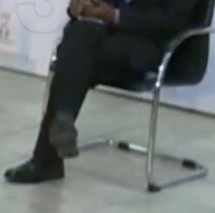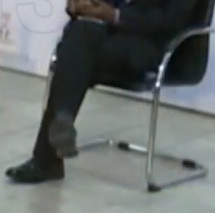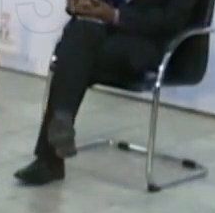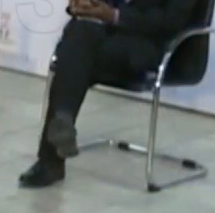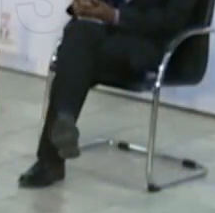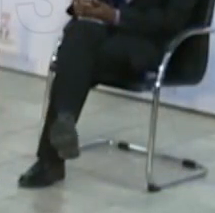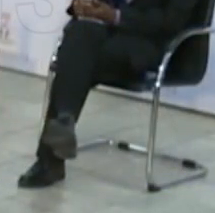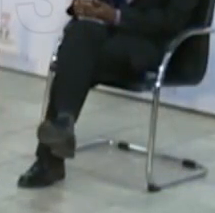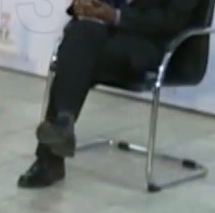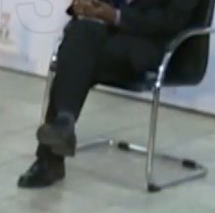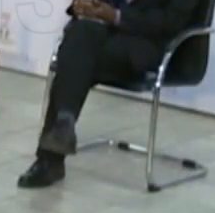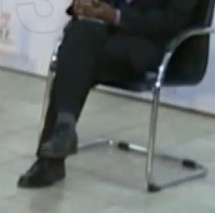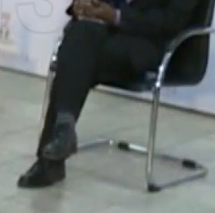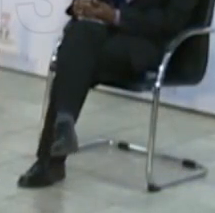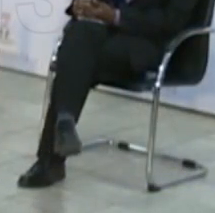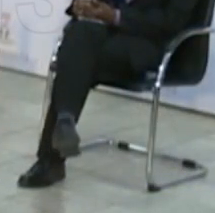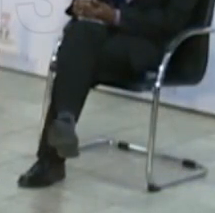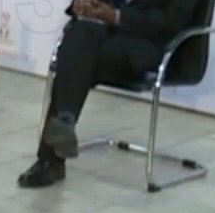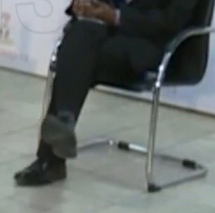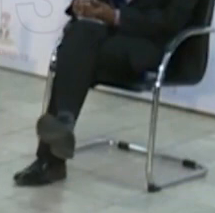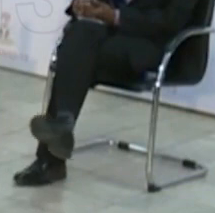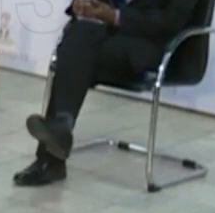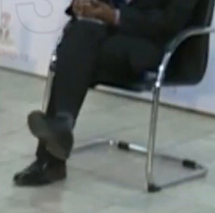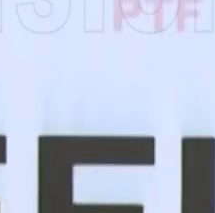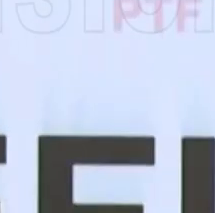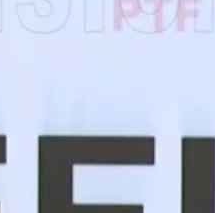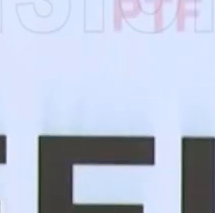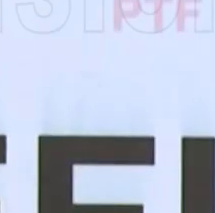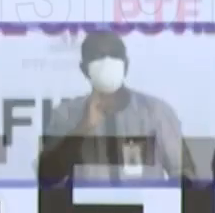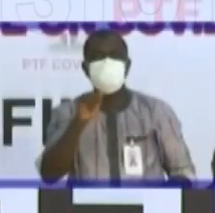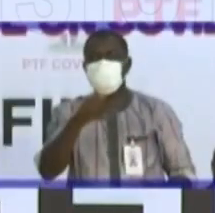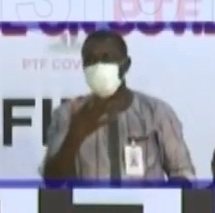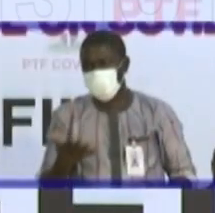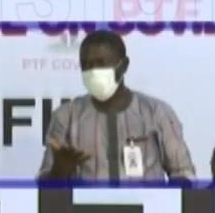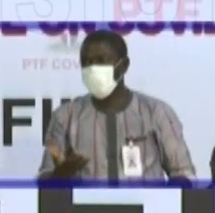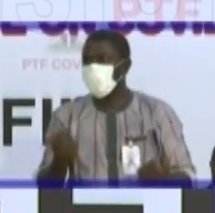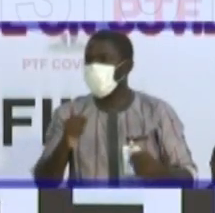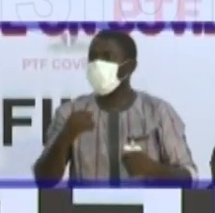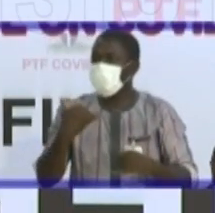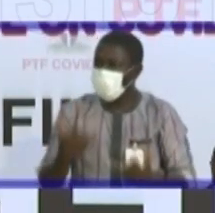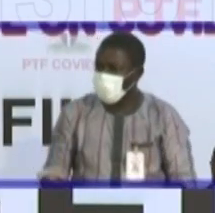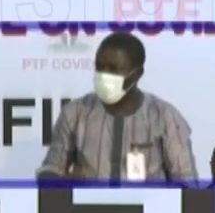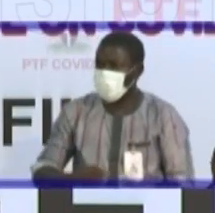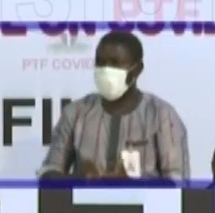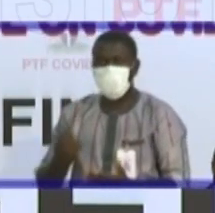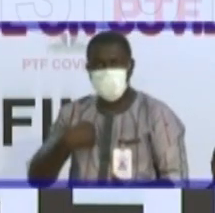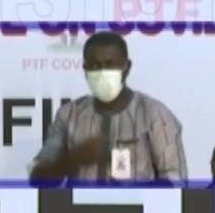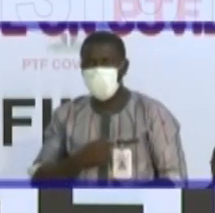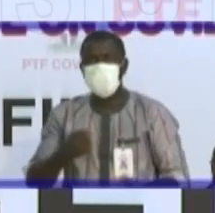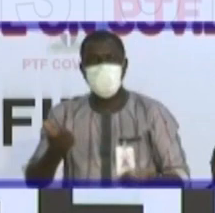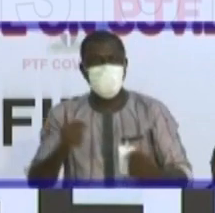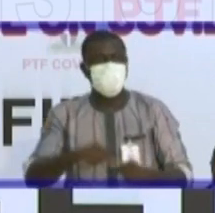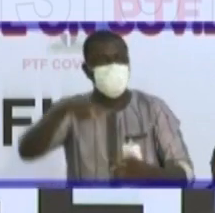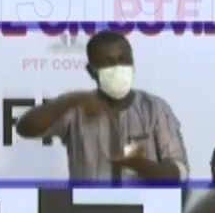fake news. If we're going to be issuing any directive at this time, it will be coming from us. It wouldn't be a letter that